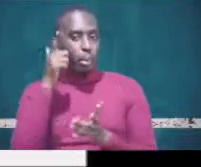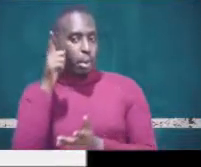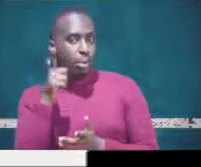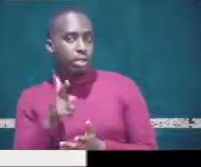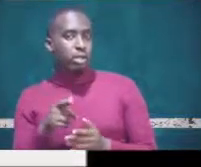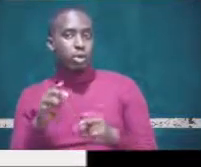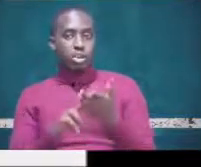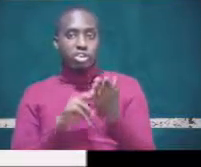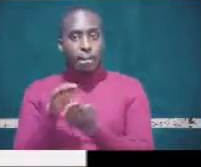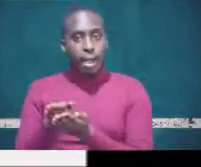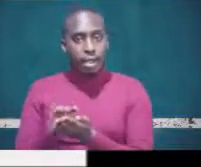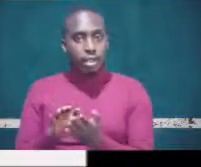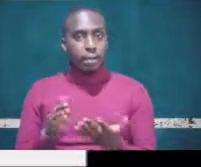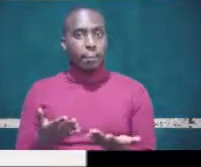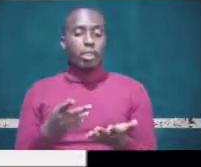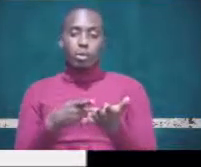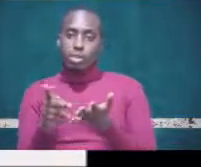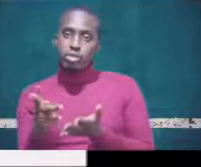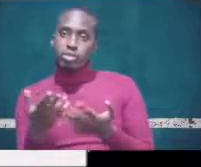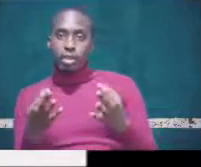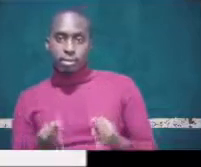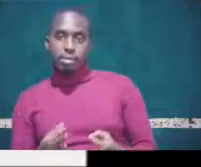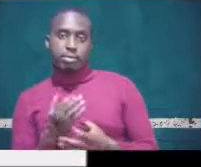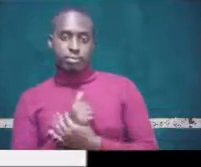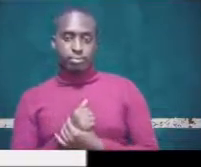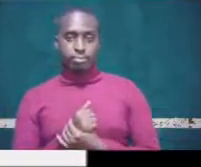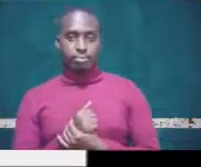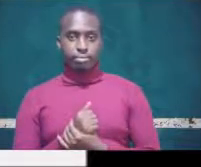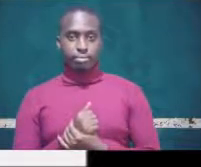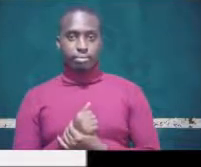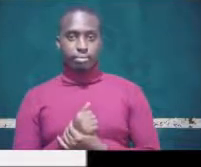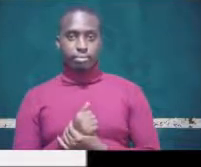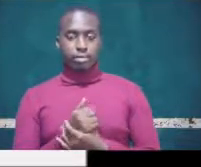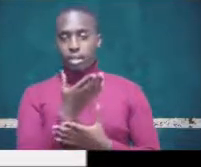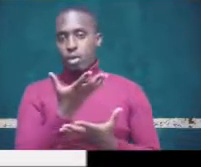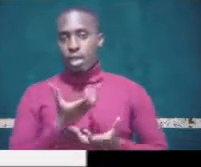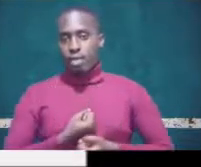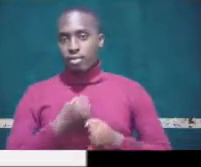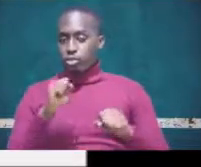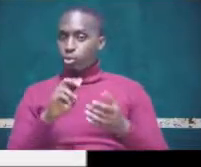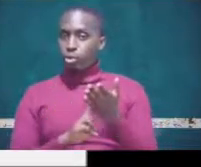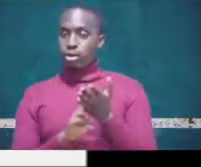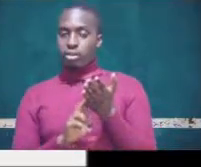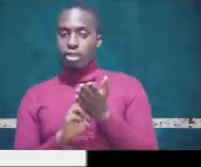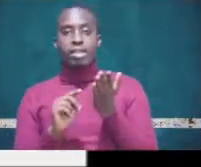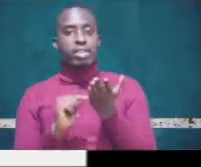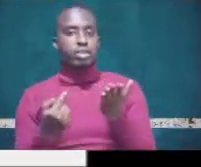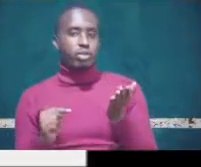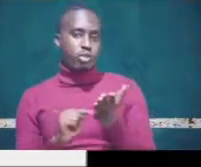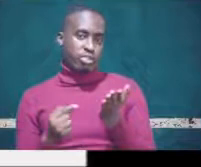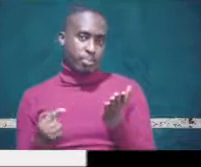using mobile banking, making payments. Then we have, you can use